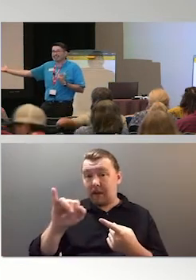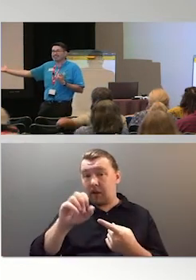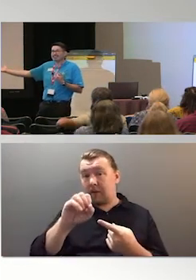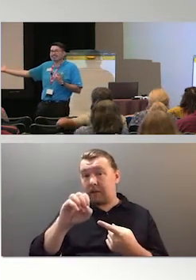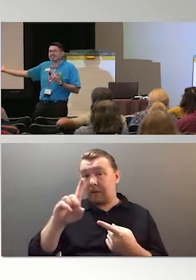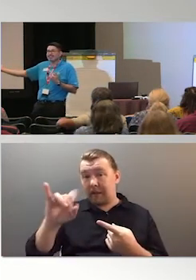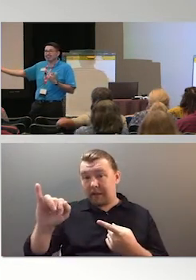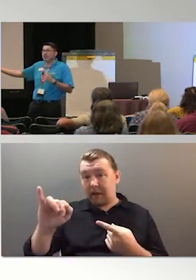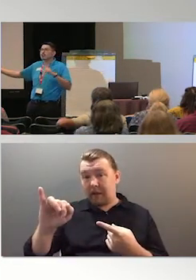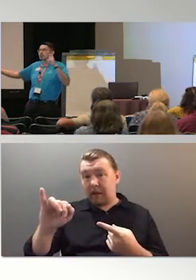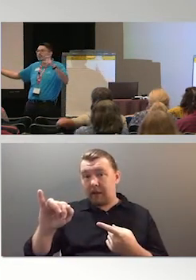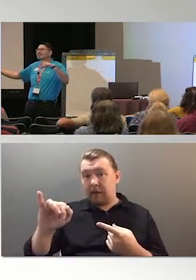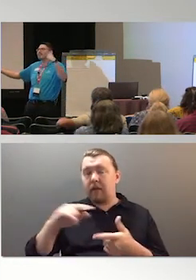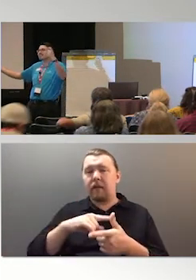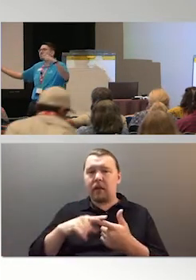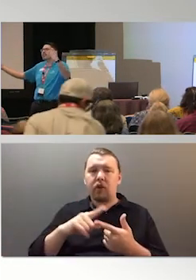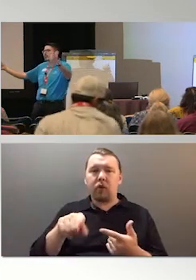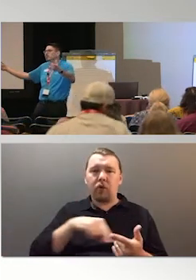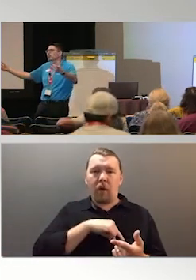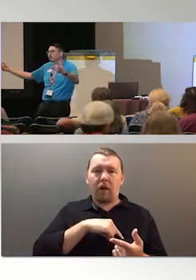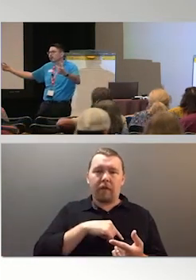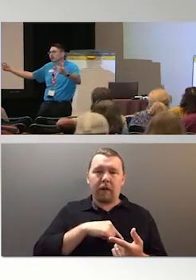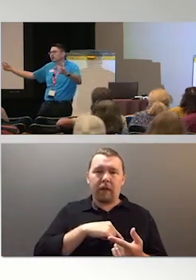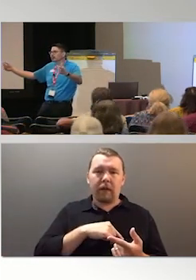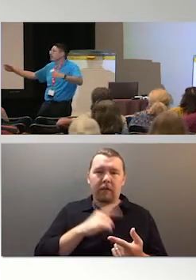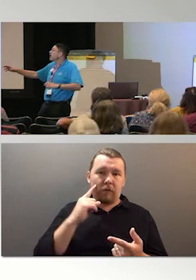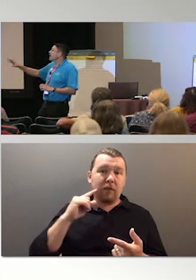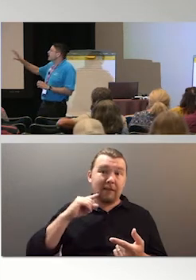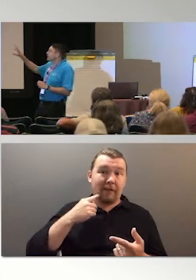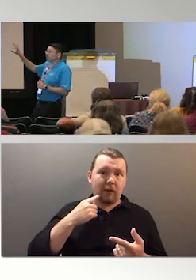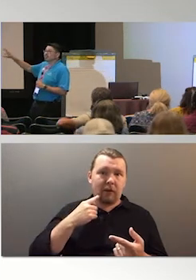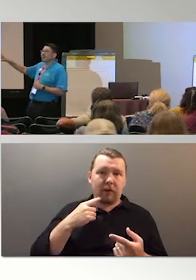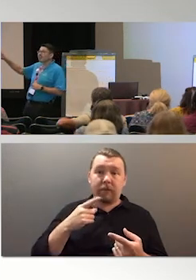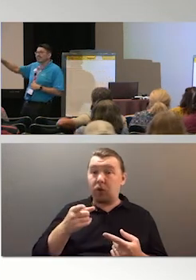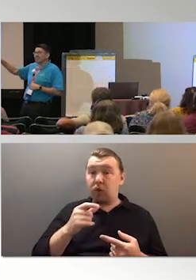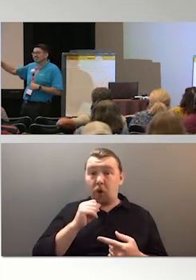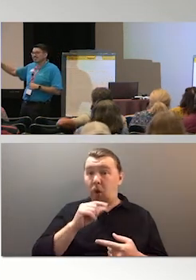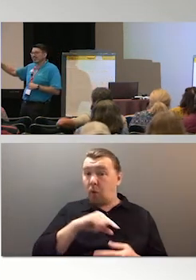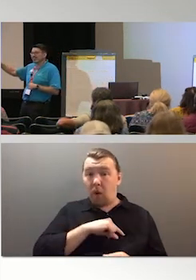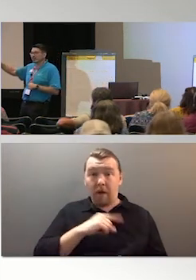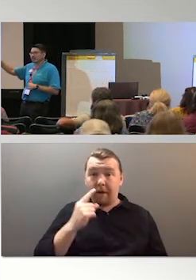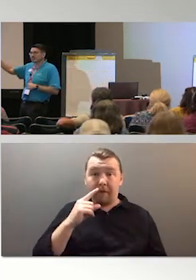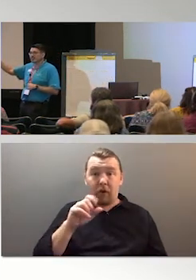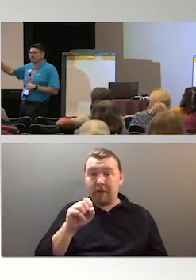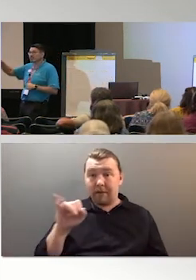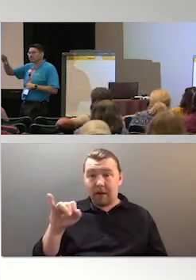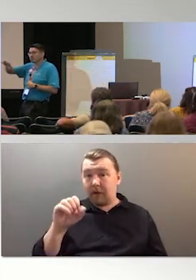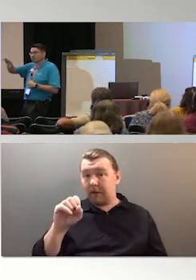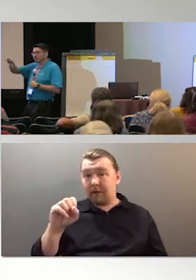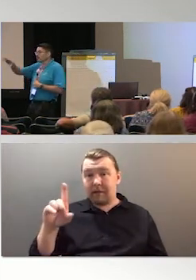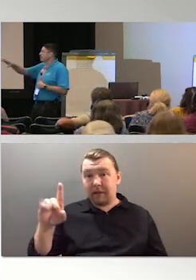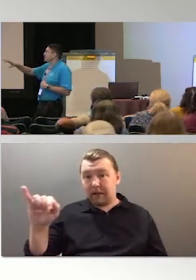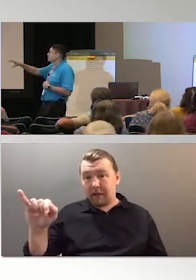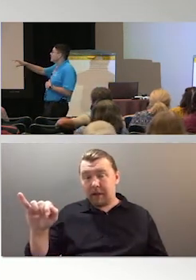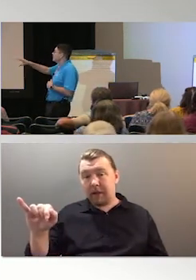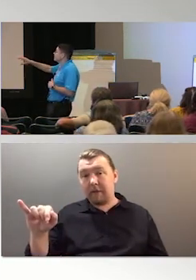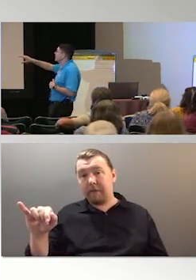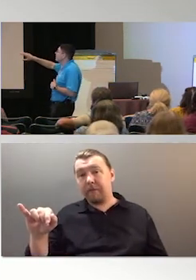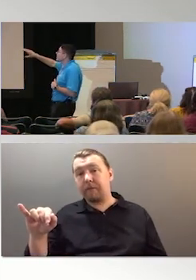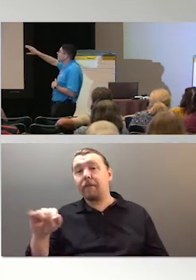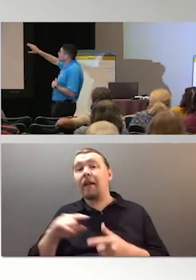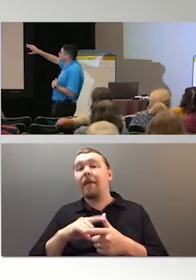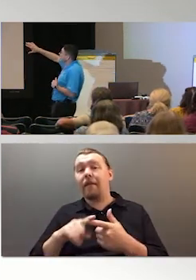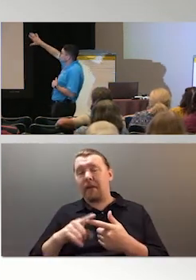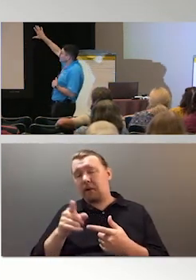or SSDI, you meet that severity requirement. If you're not on SSI or SSDI, the Social Security benefits you're talking